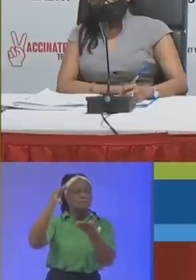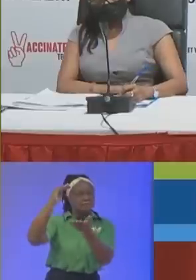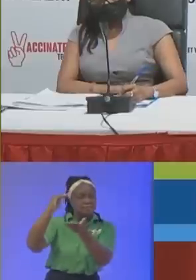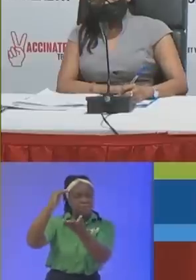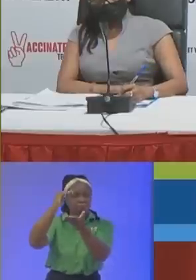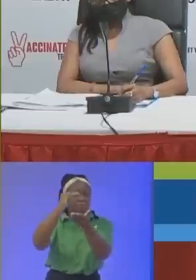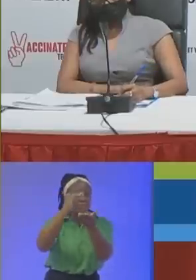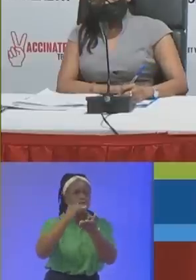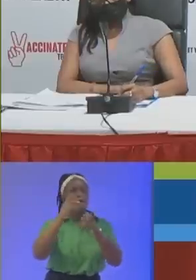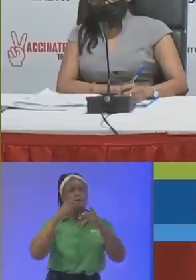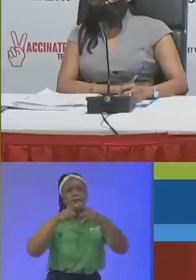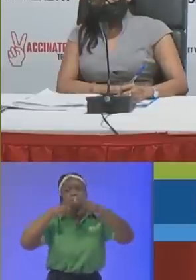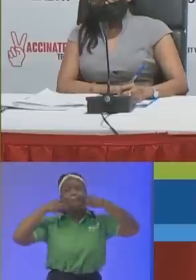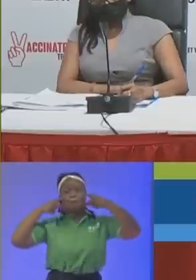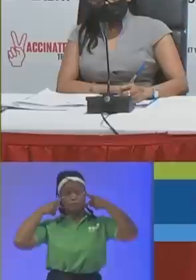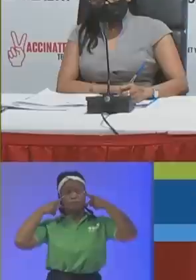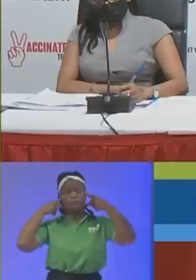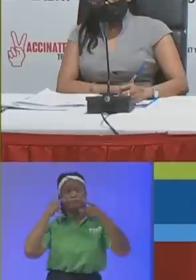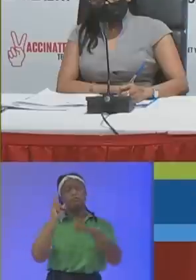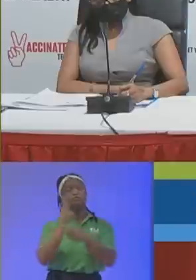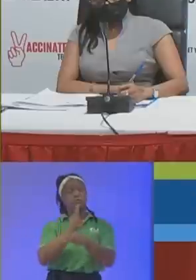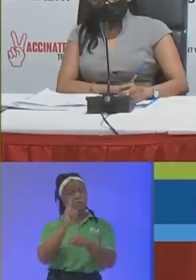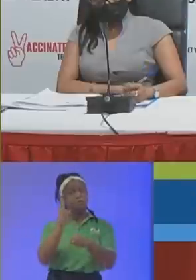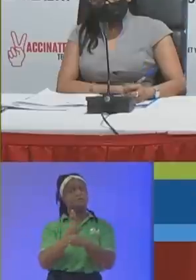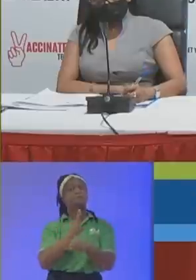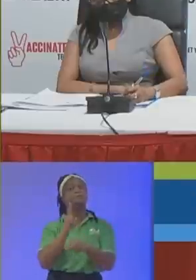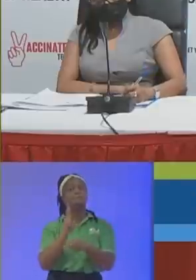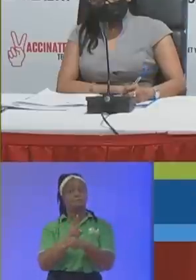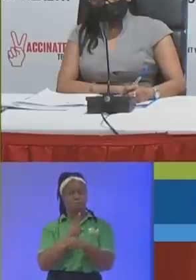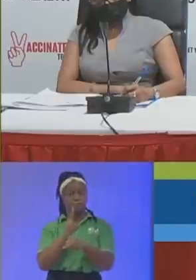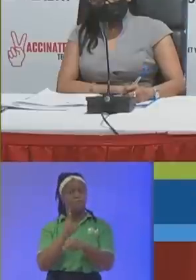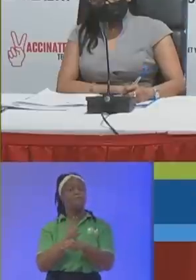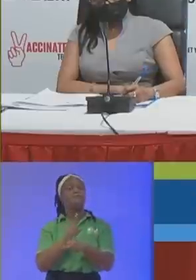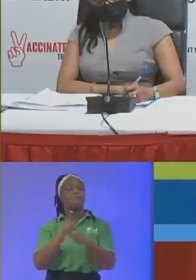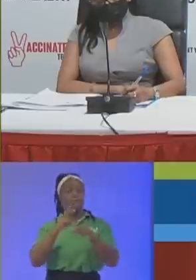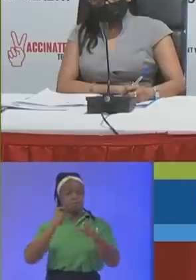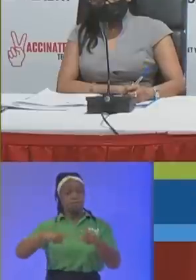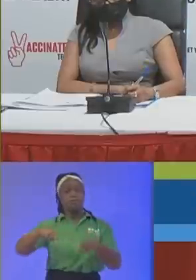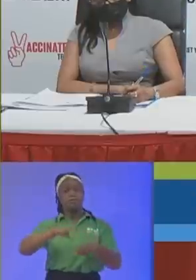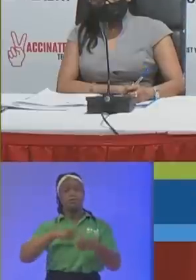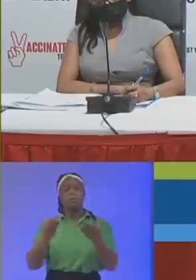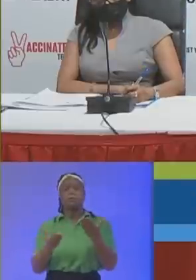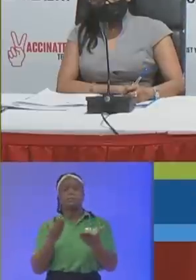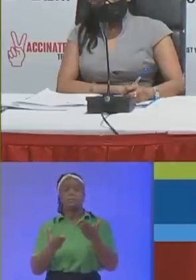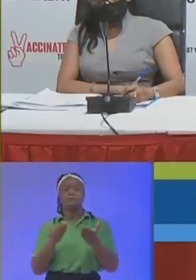for travelers. So are we potentially looking to adopt similar